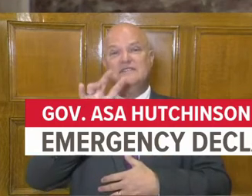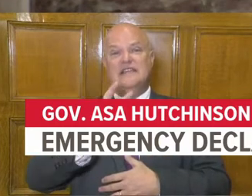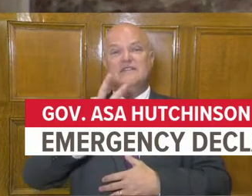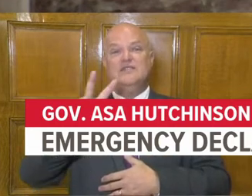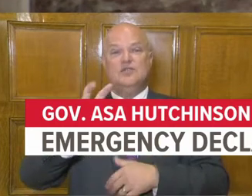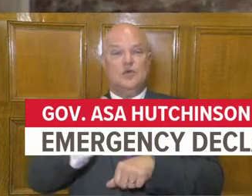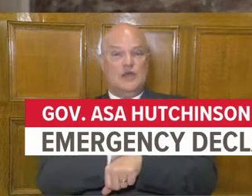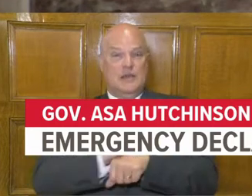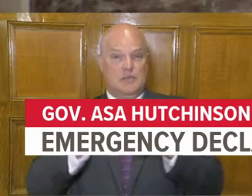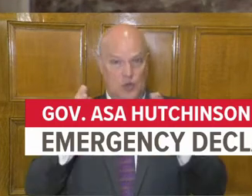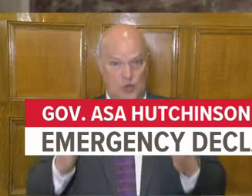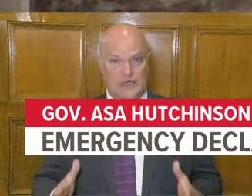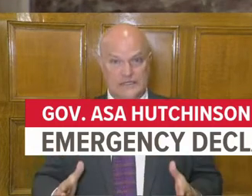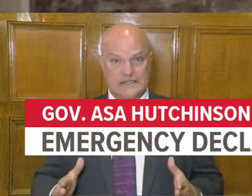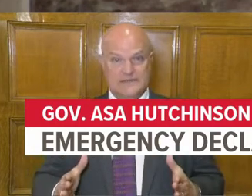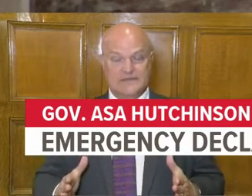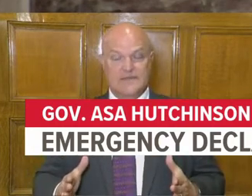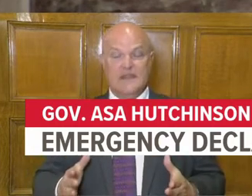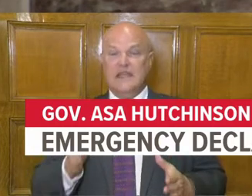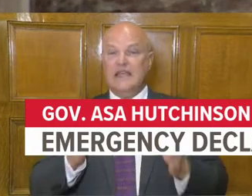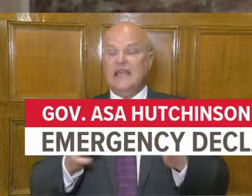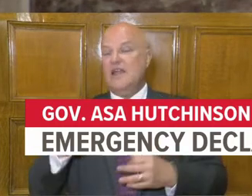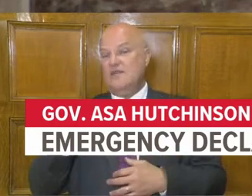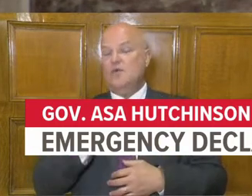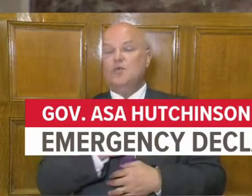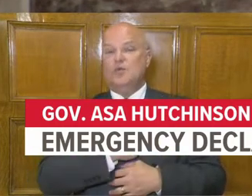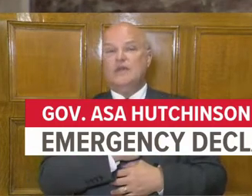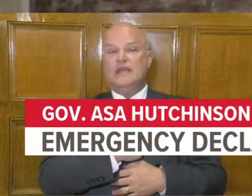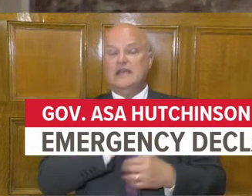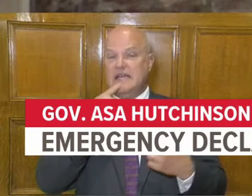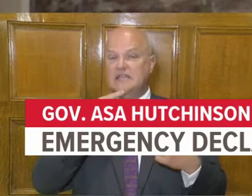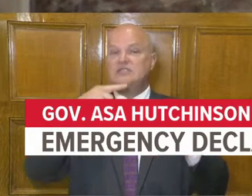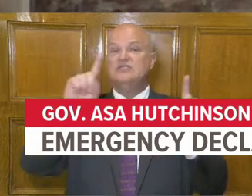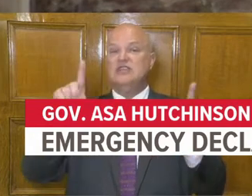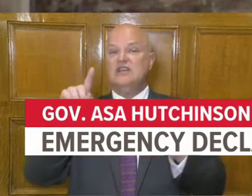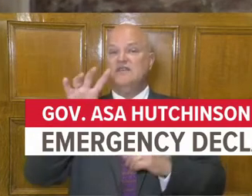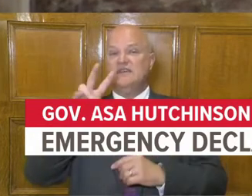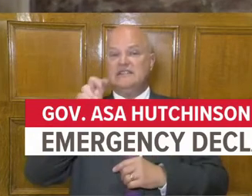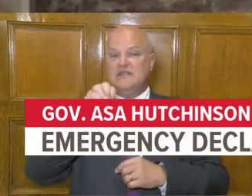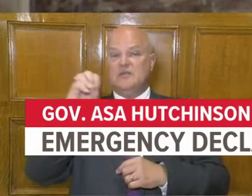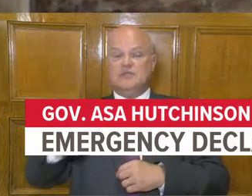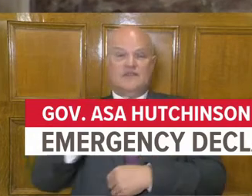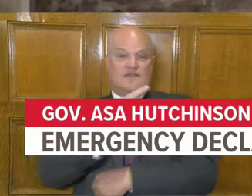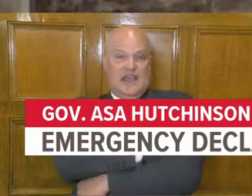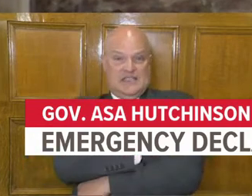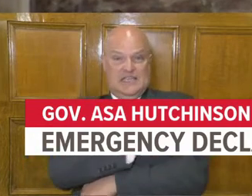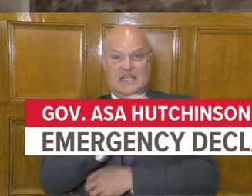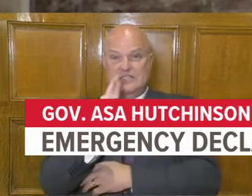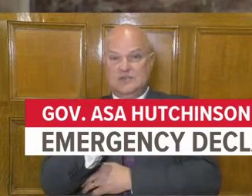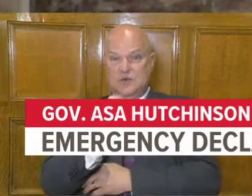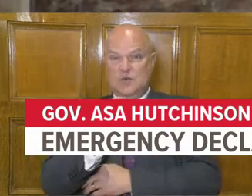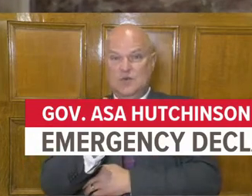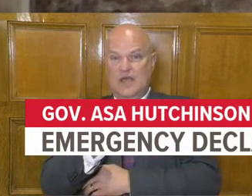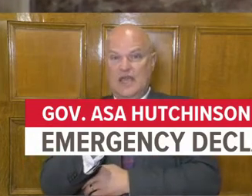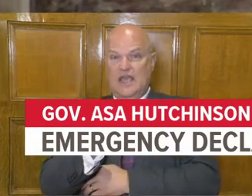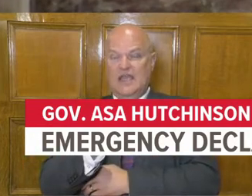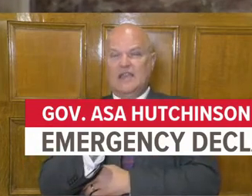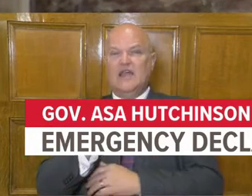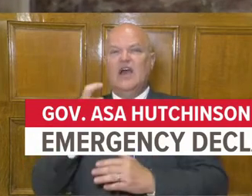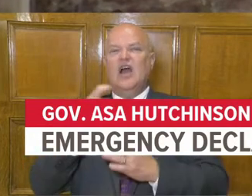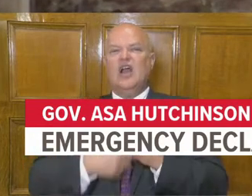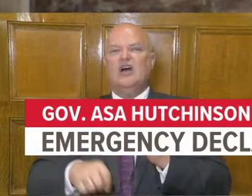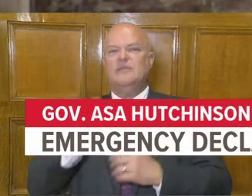25,772 employees. And if we achieve a 70% vaccination rate, it will cost